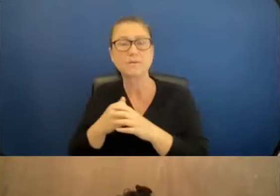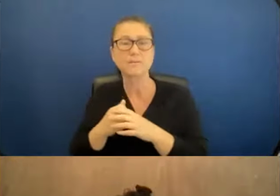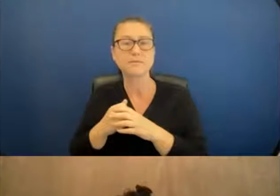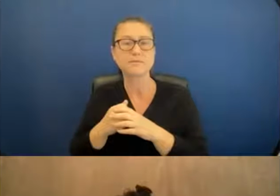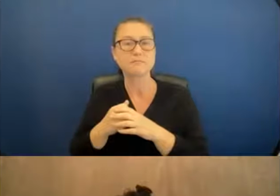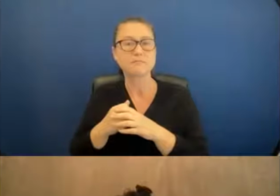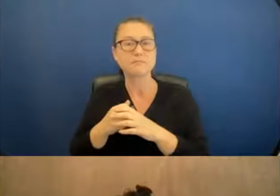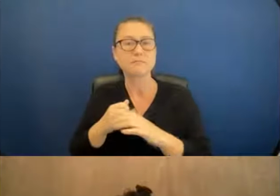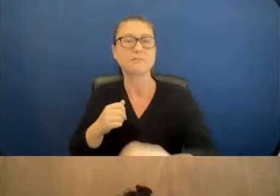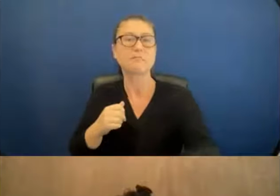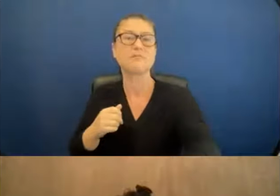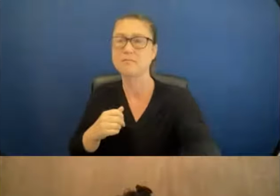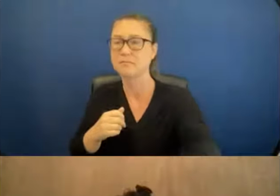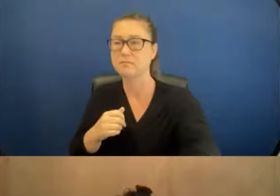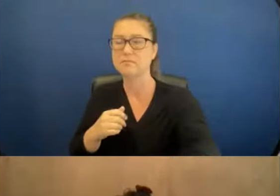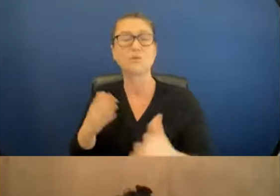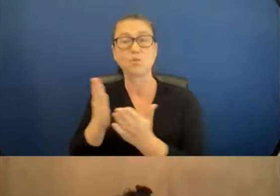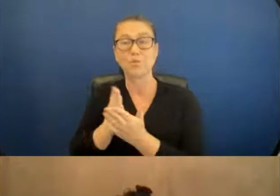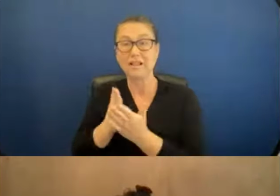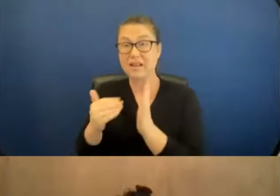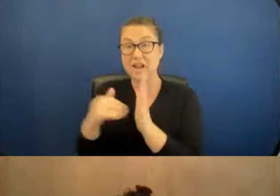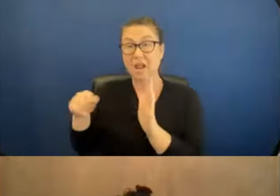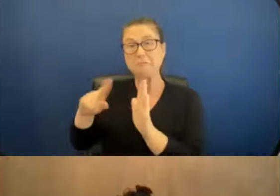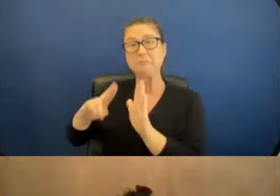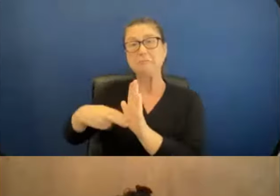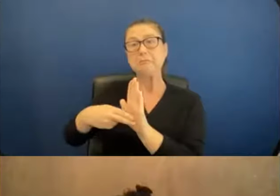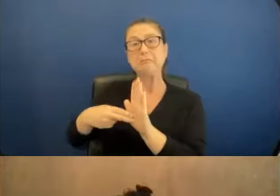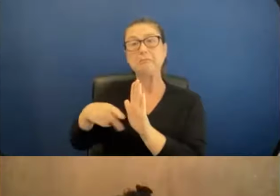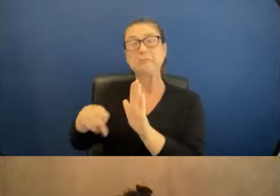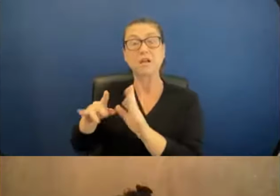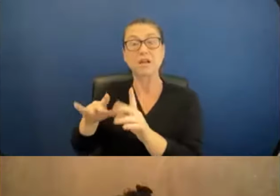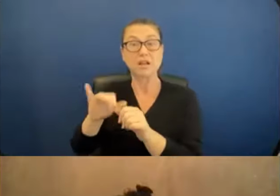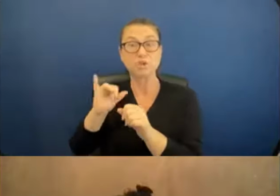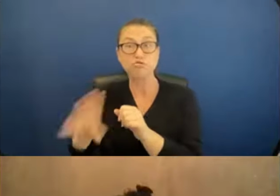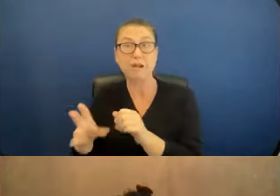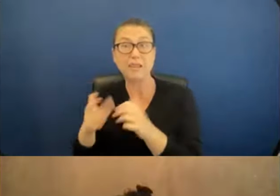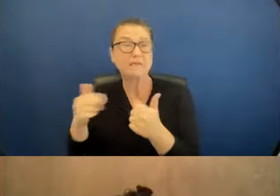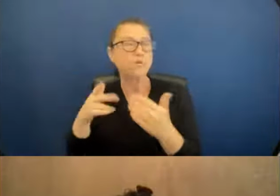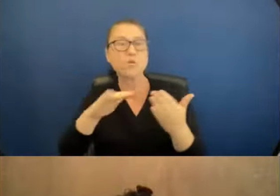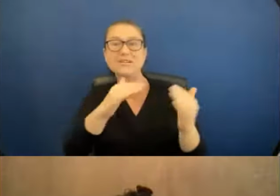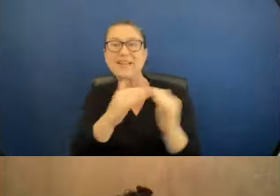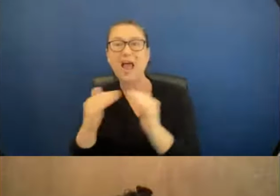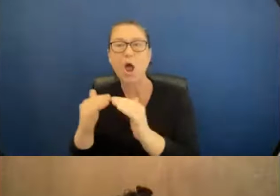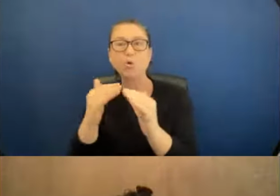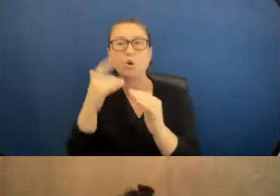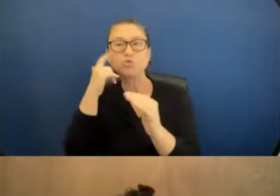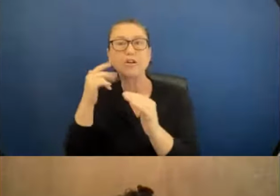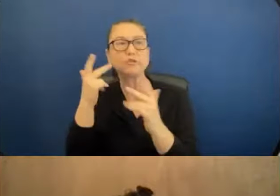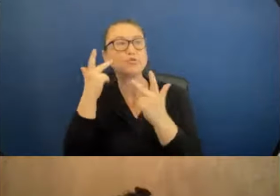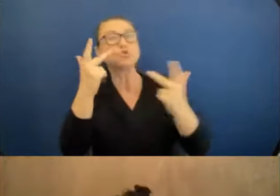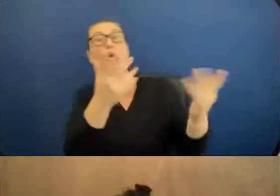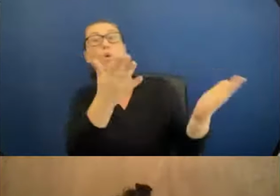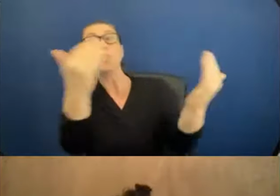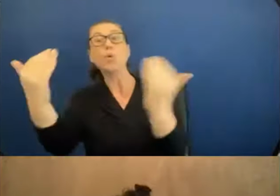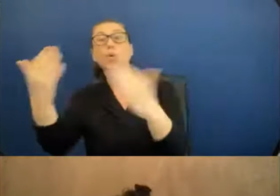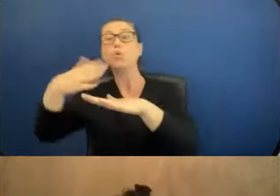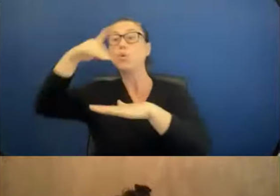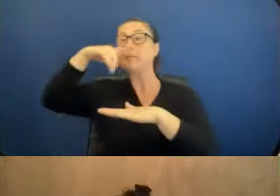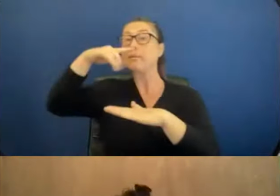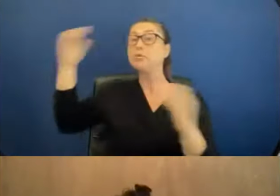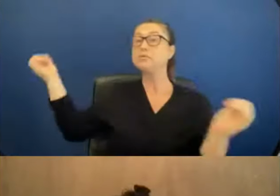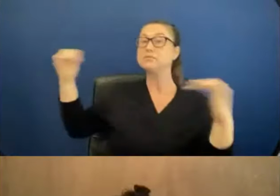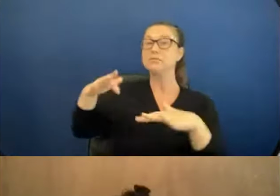and, and has been sort of marked as a, uh, a really great thing for the town in terms of raising the profile and bringing new people in at the